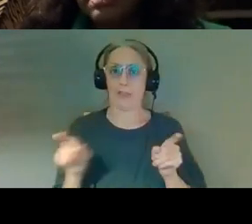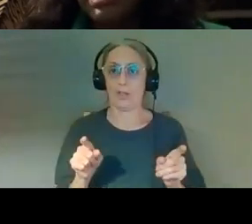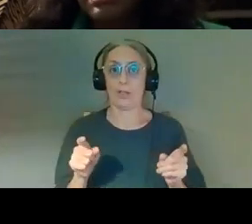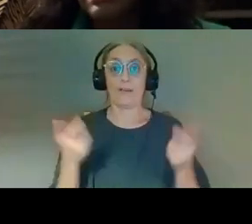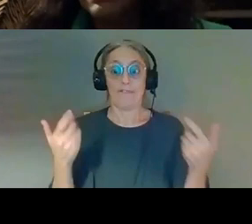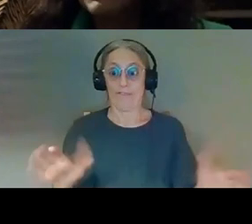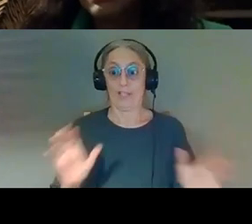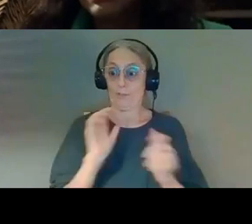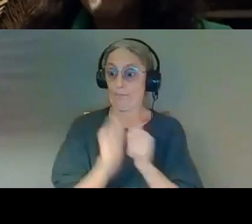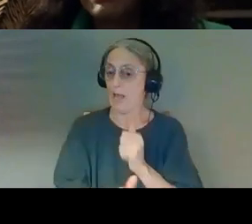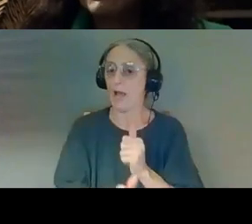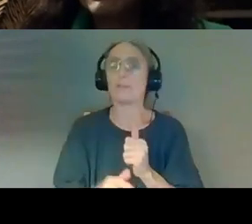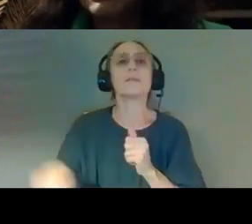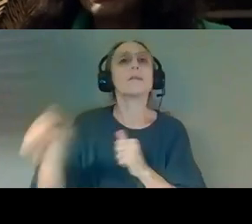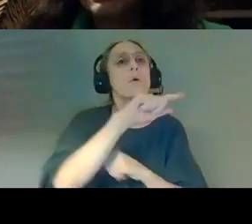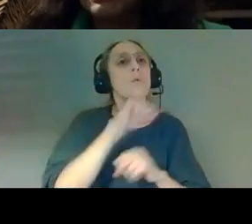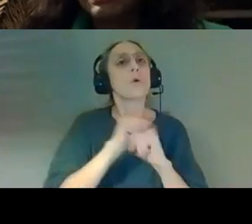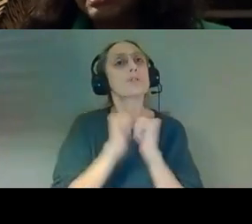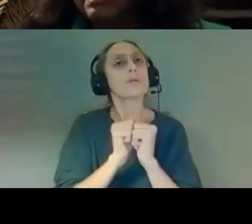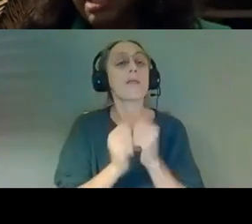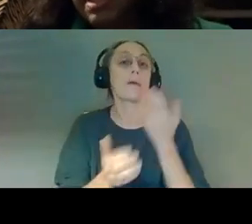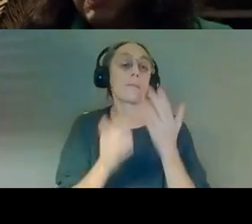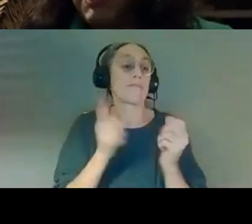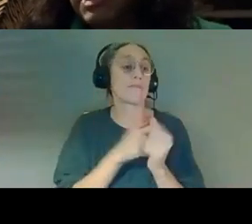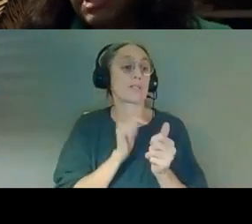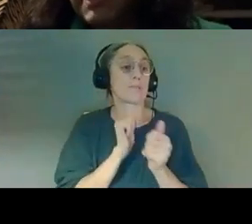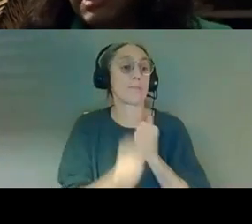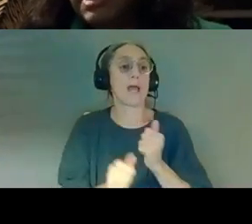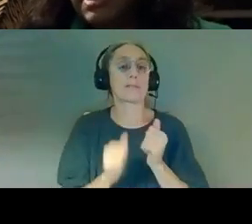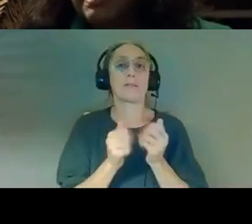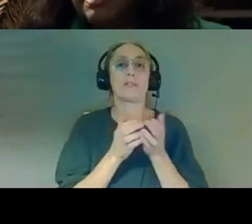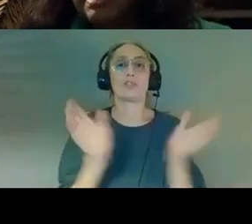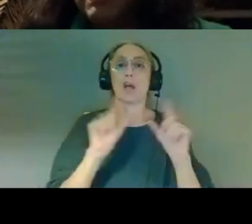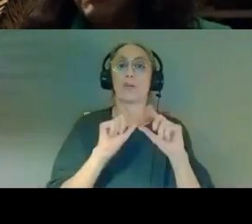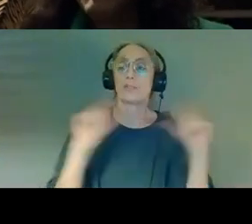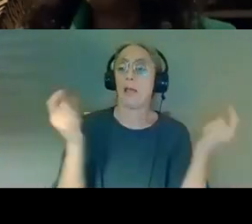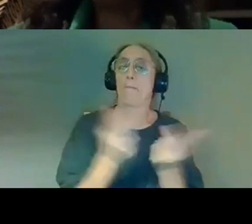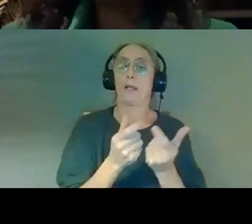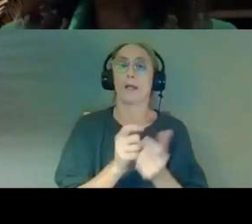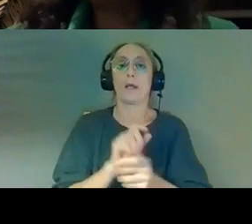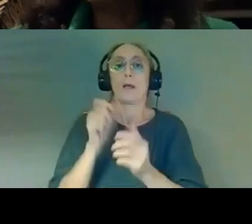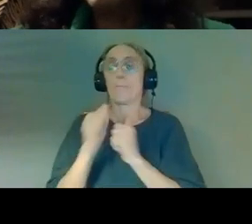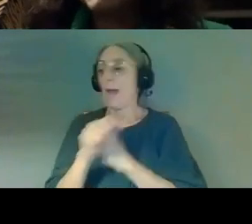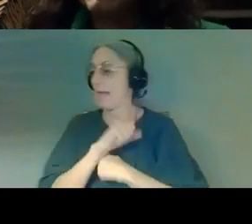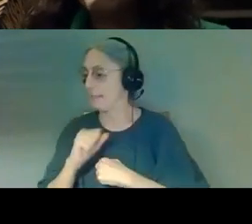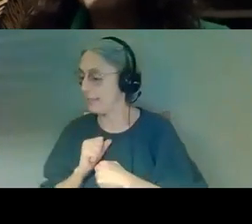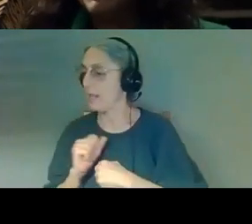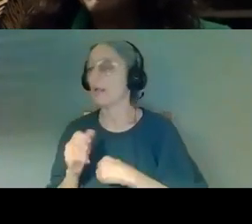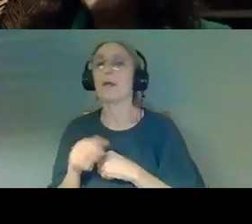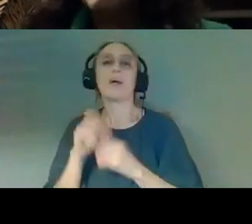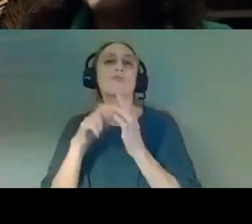General Assembly to get it passed in the Senate. And then Representative, since she's on Ramirez, since she's on this